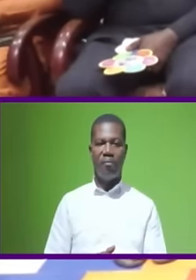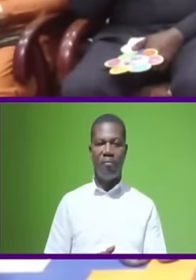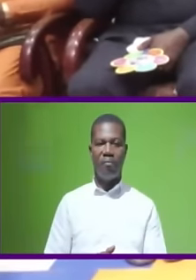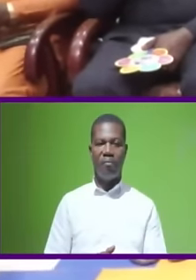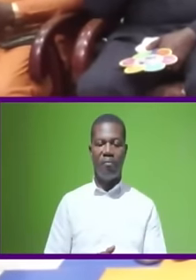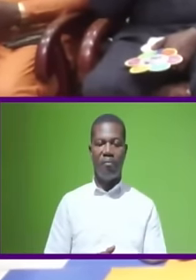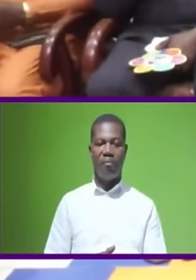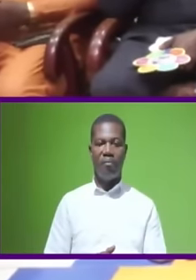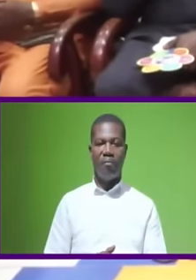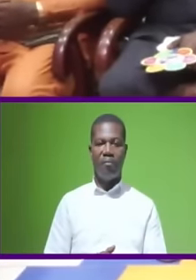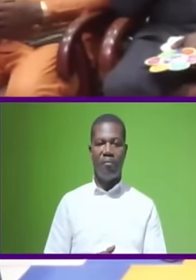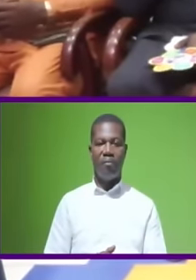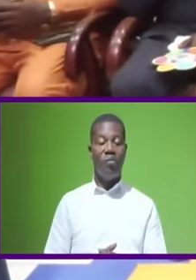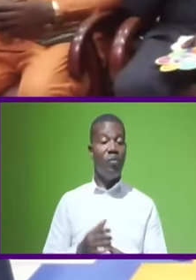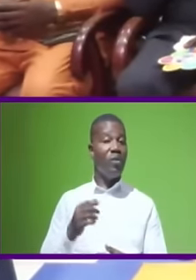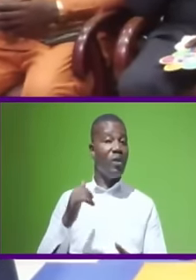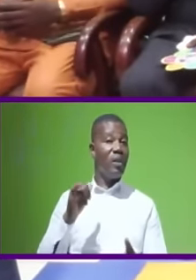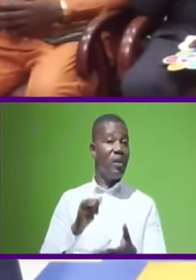This